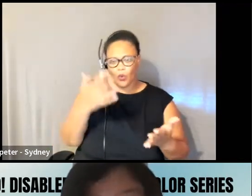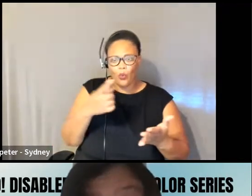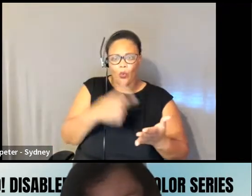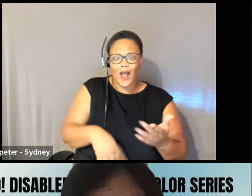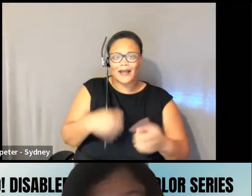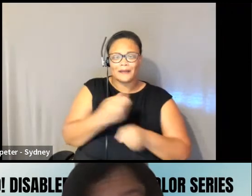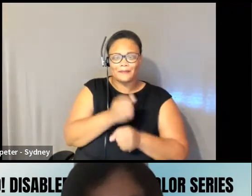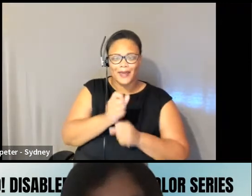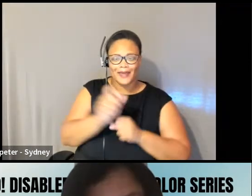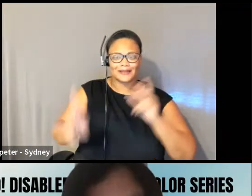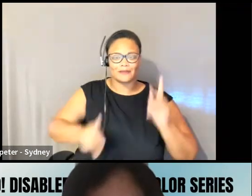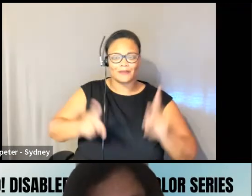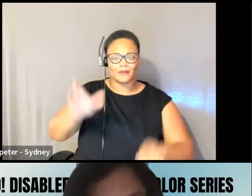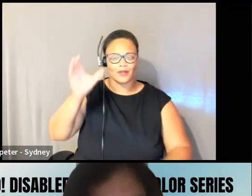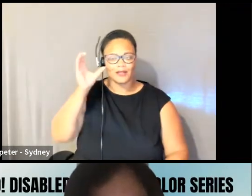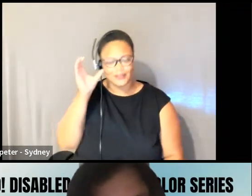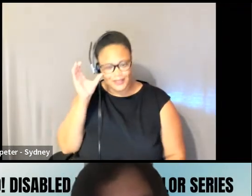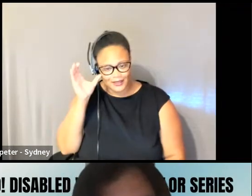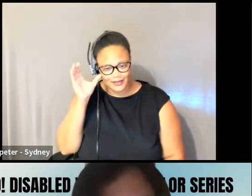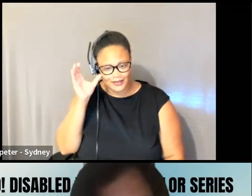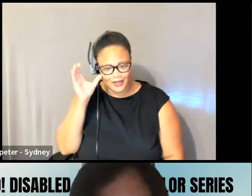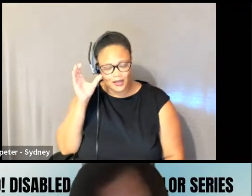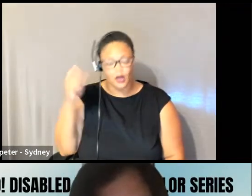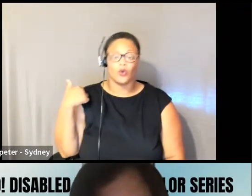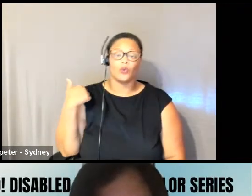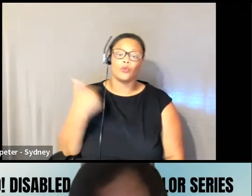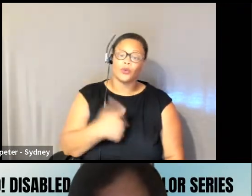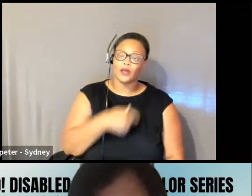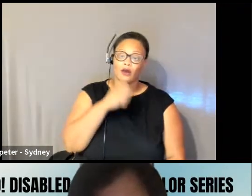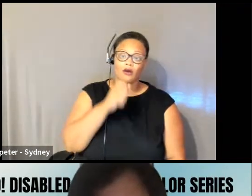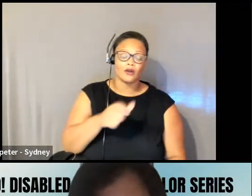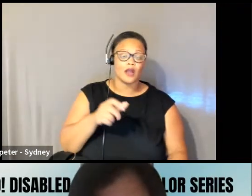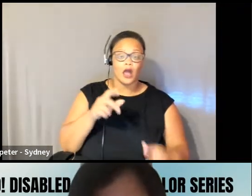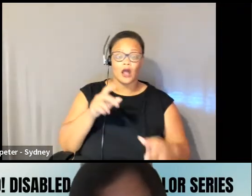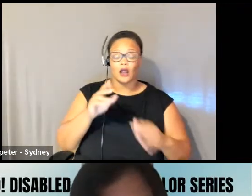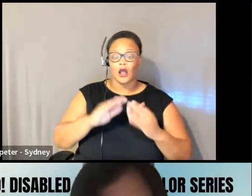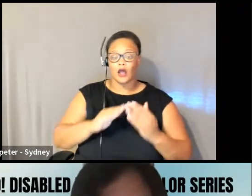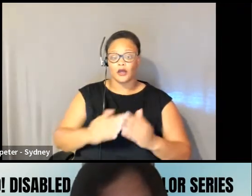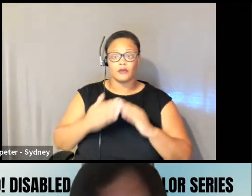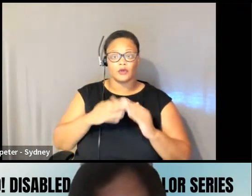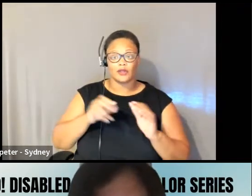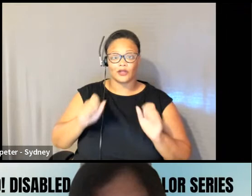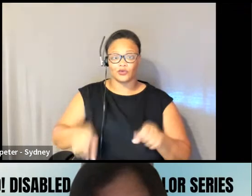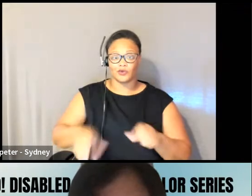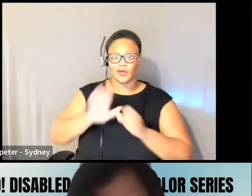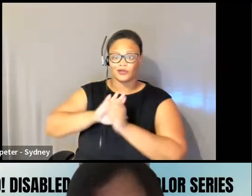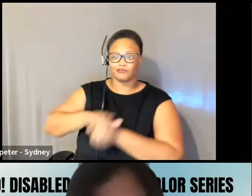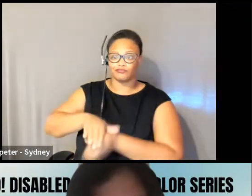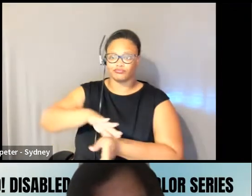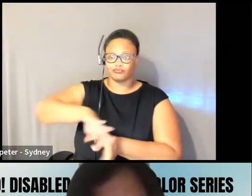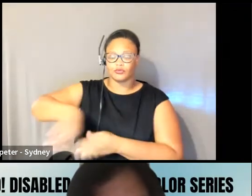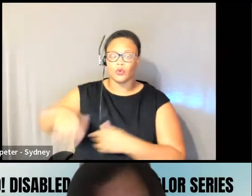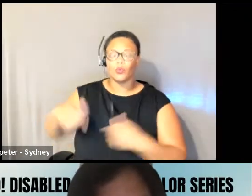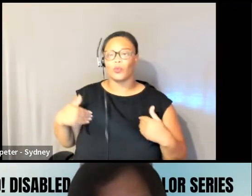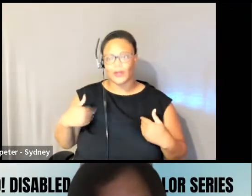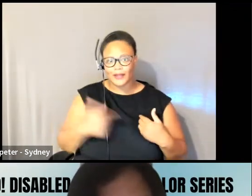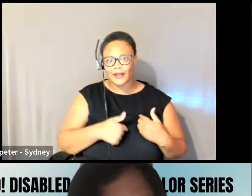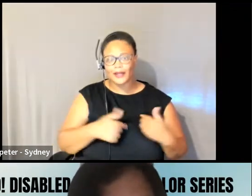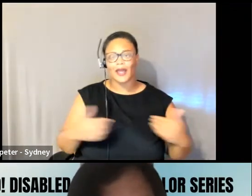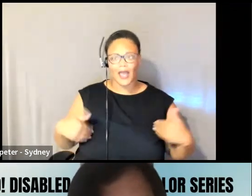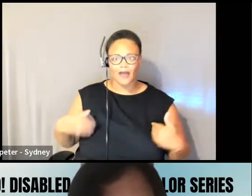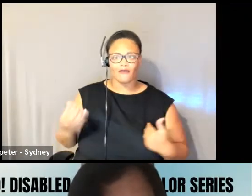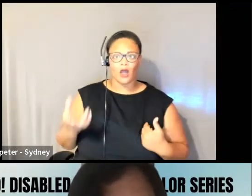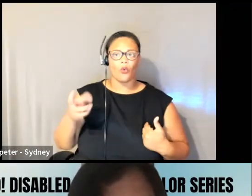to recognize that we are not a community that can be done into, that we do have our own ideas and solutions